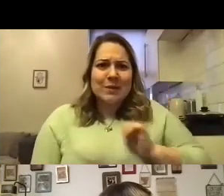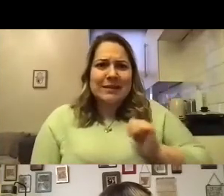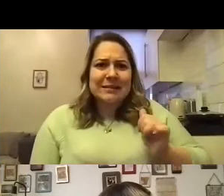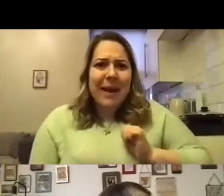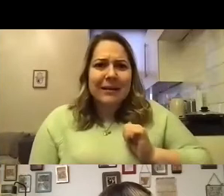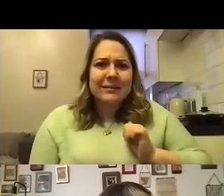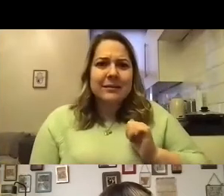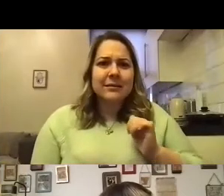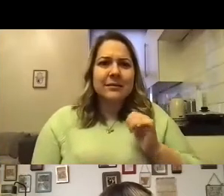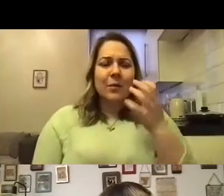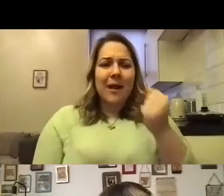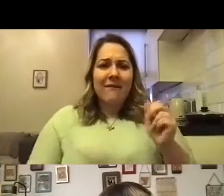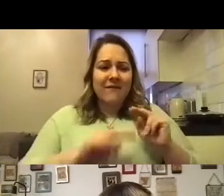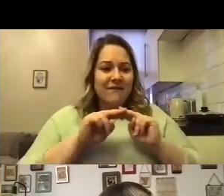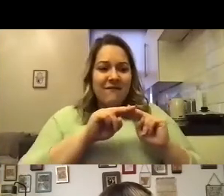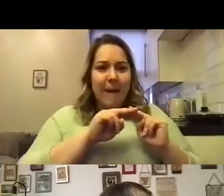of descendants